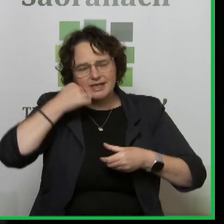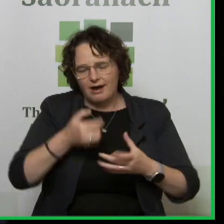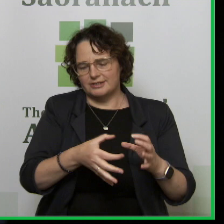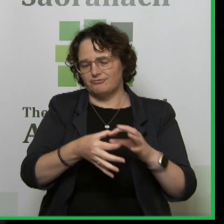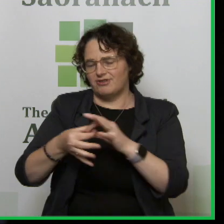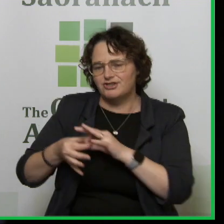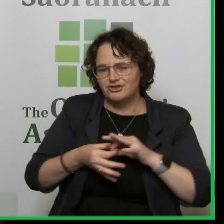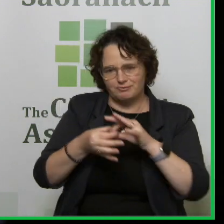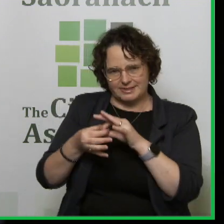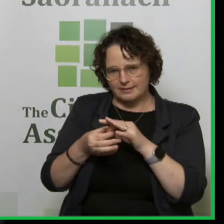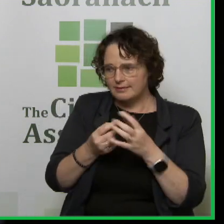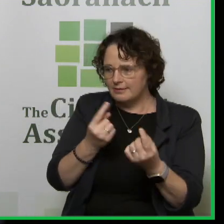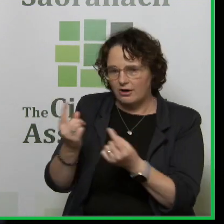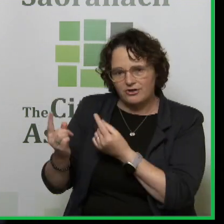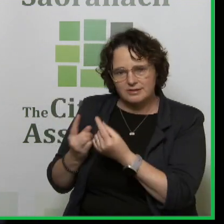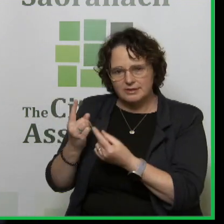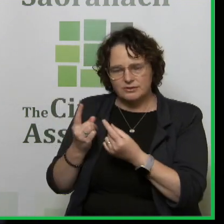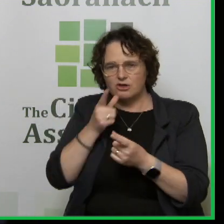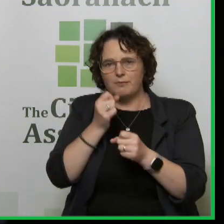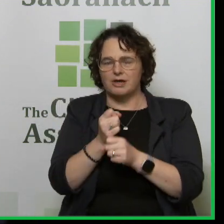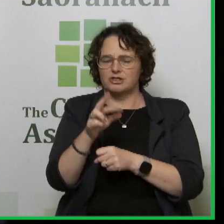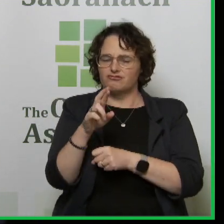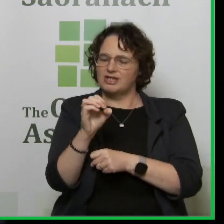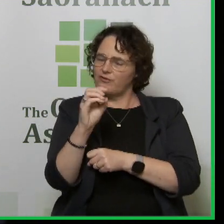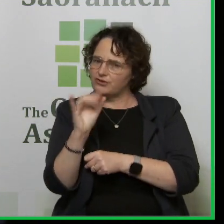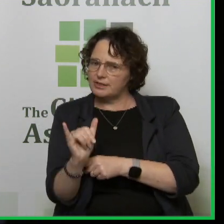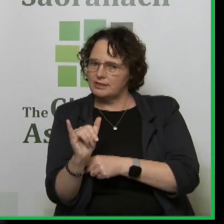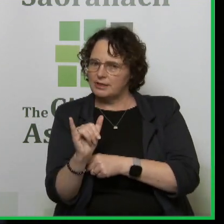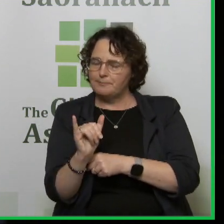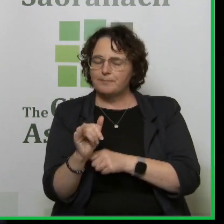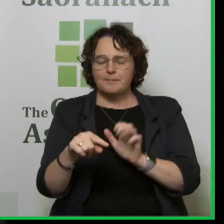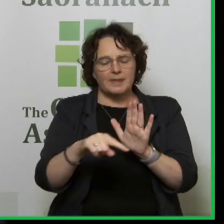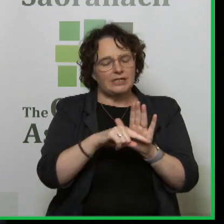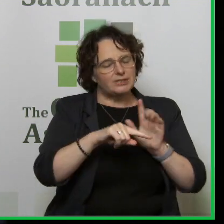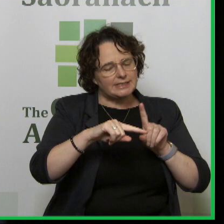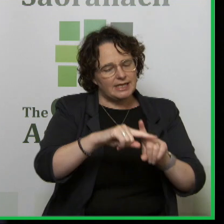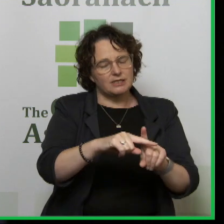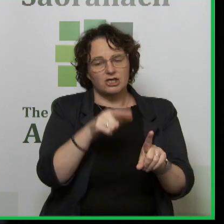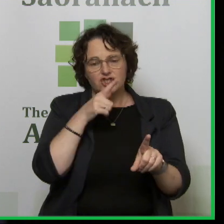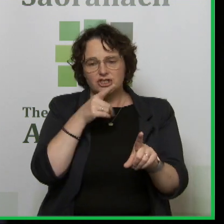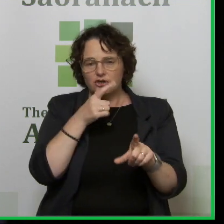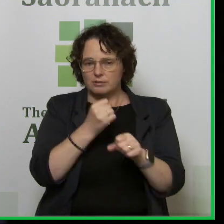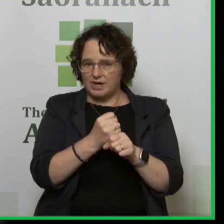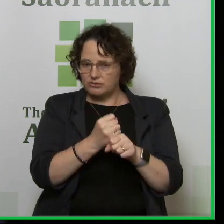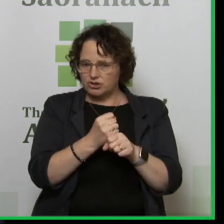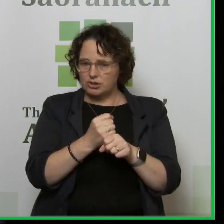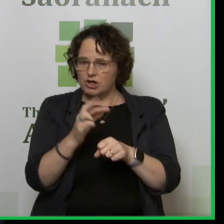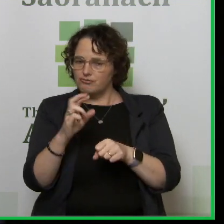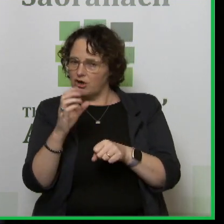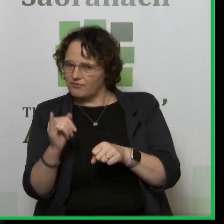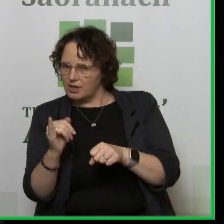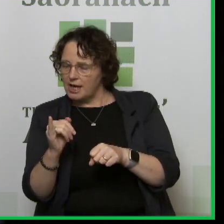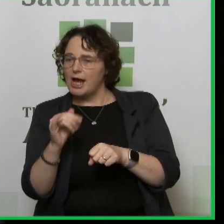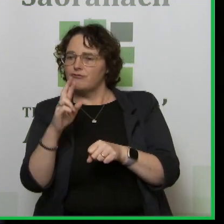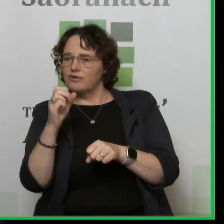And you will hear lots of story of recovery. And resilience is not just about recovery. Resilience is about recovery and coming